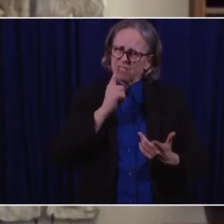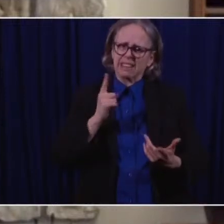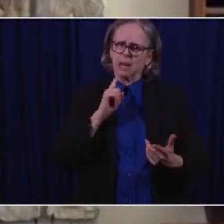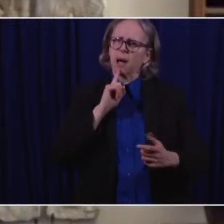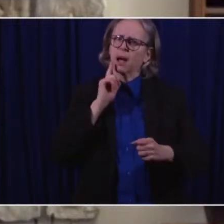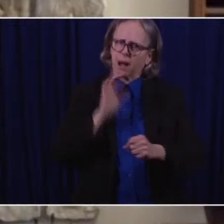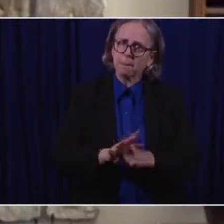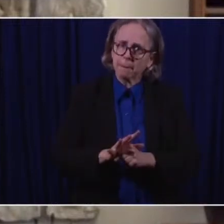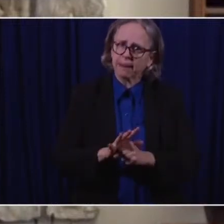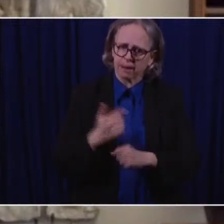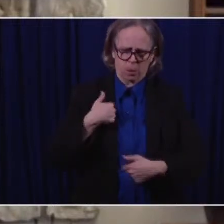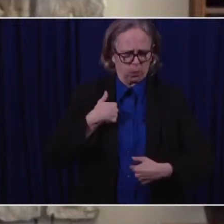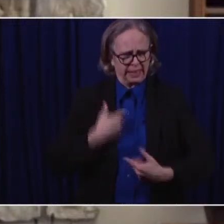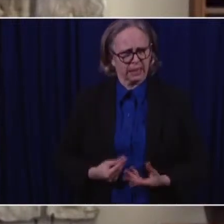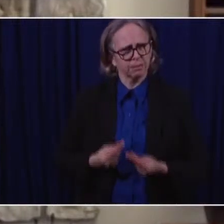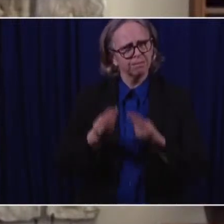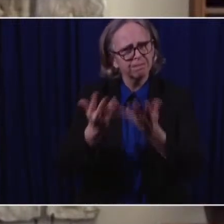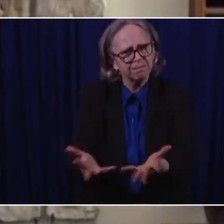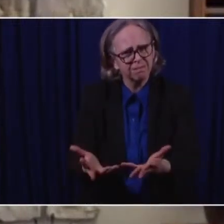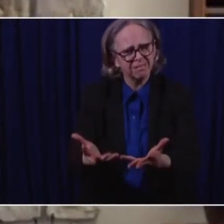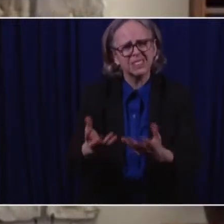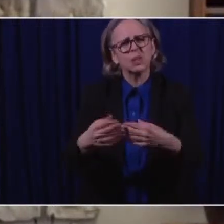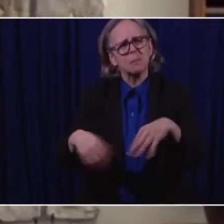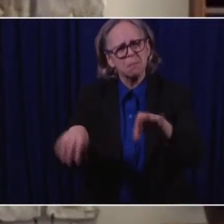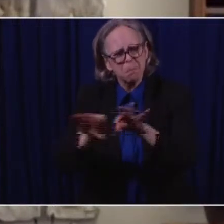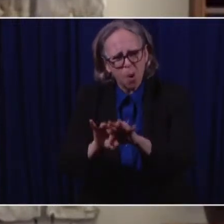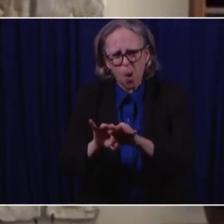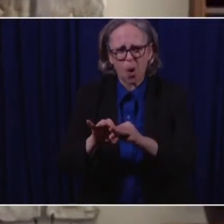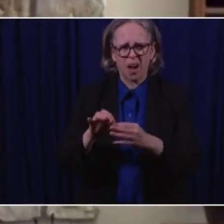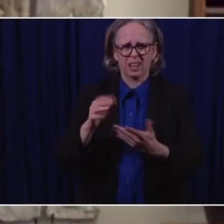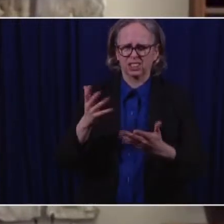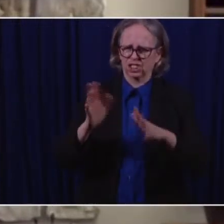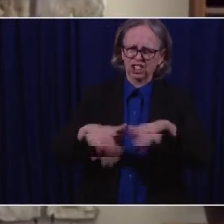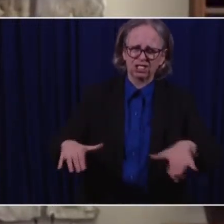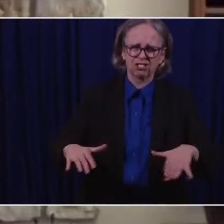many kids are not getting the socialization they need.